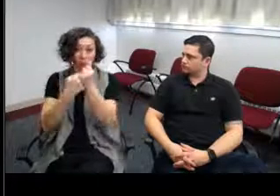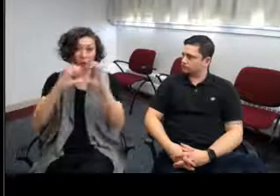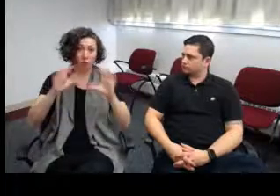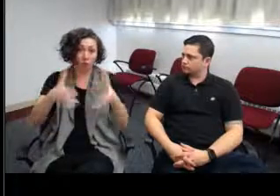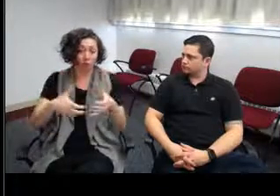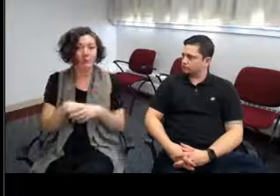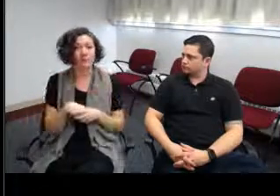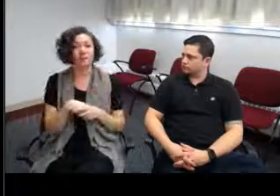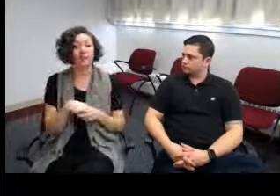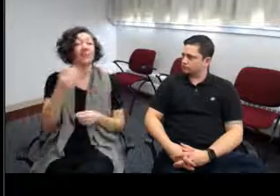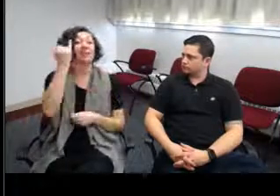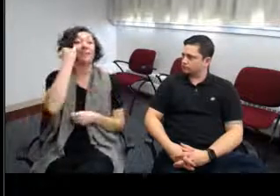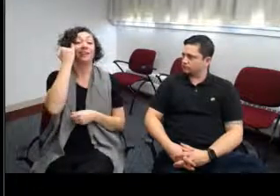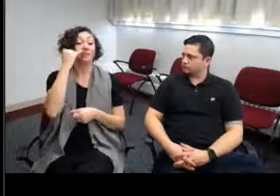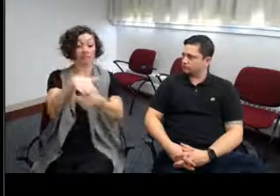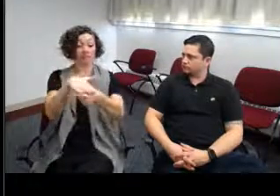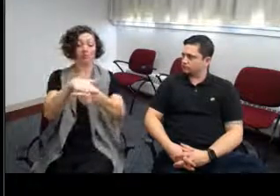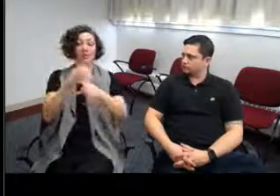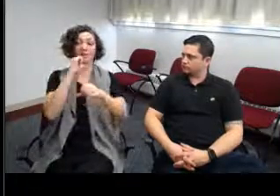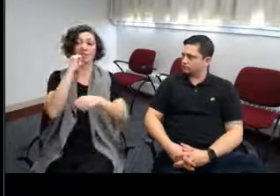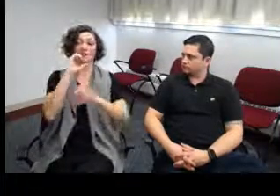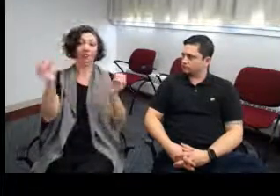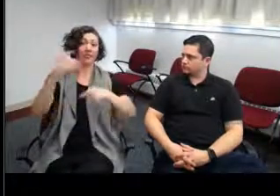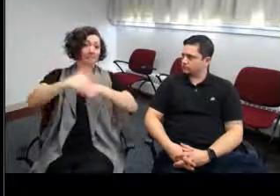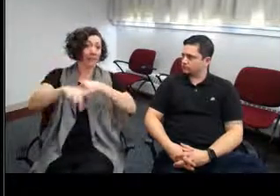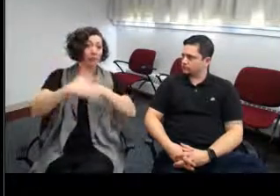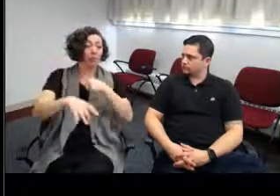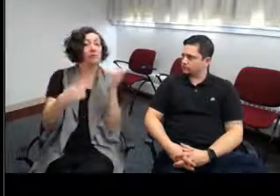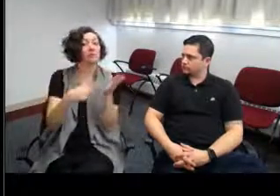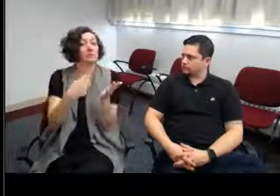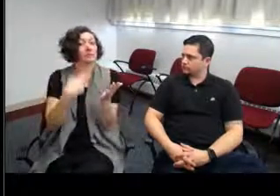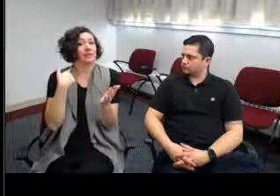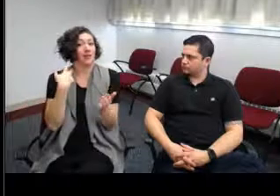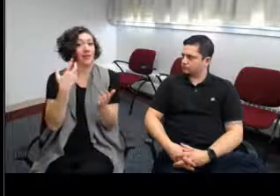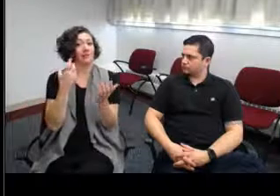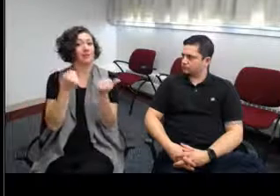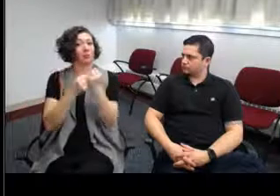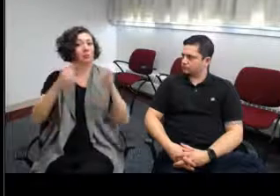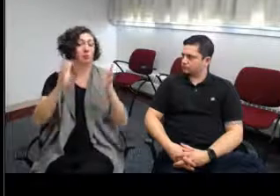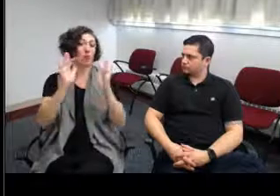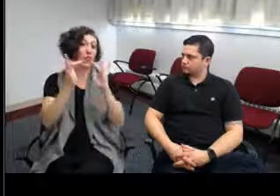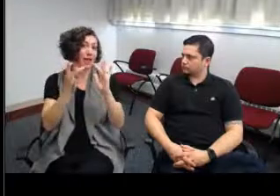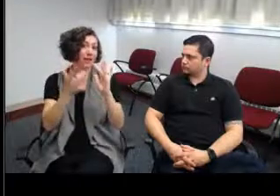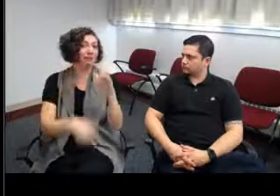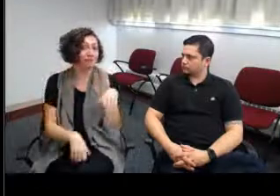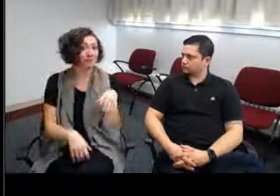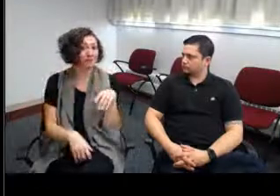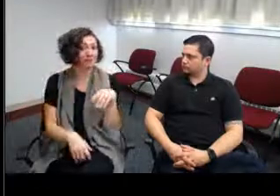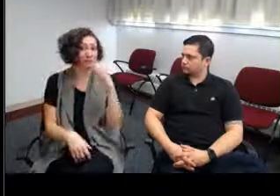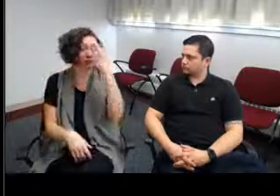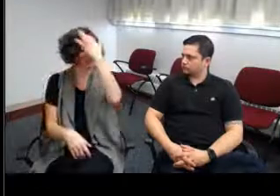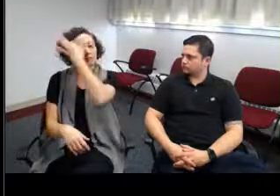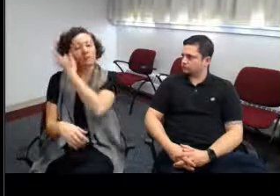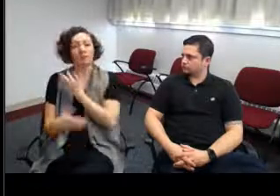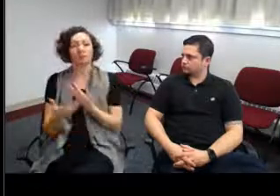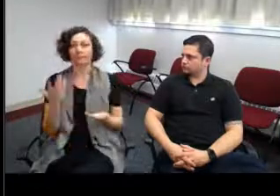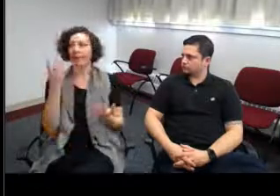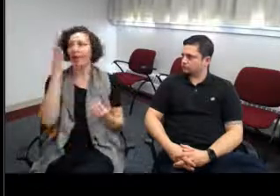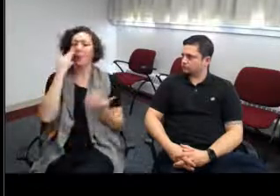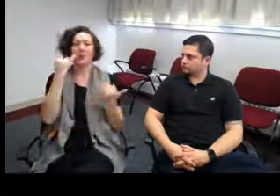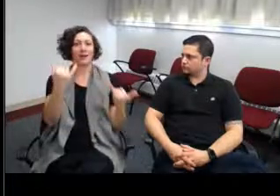So it's possible you could help your client to connect with some of these resources, to find some support. If there isn't anything available in